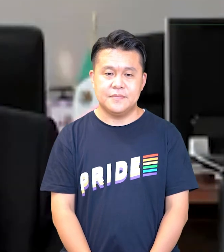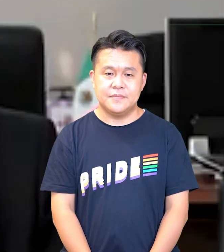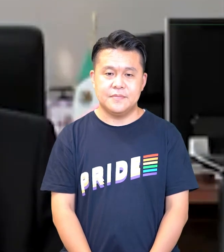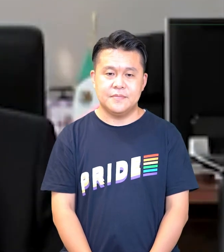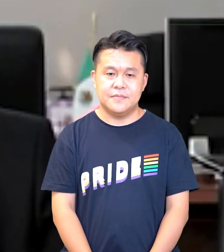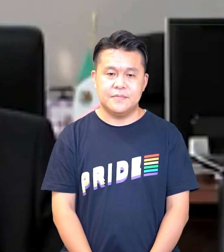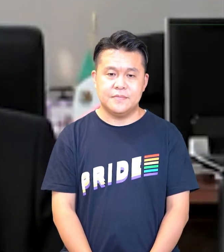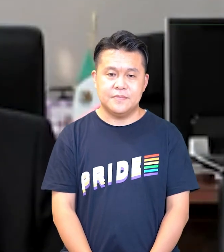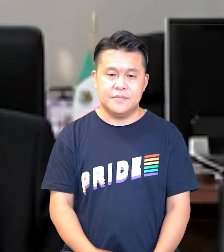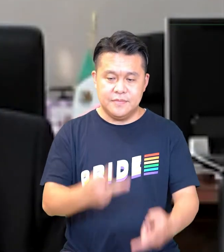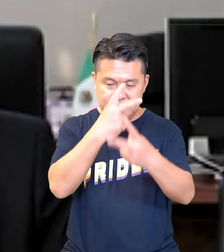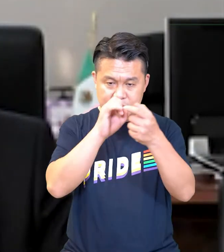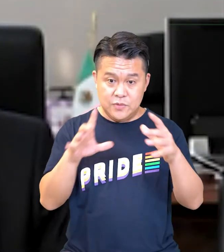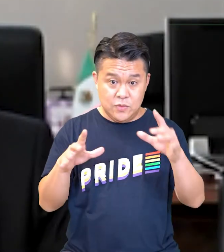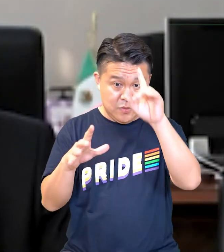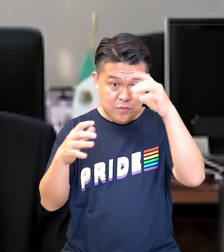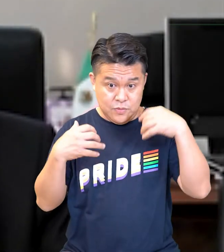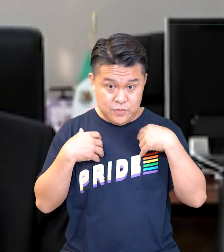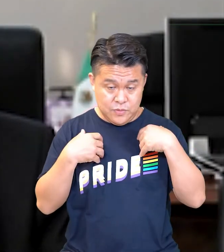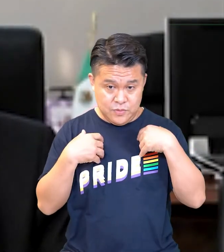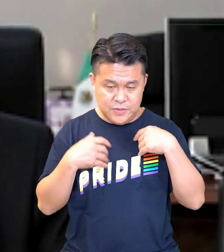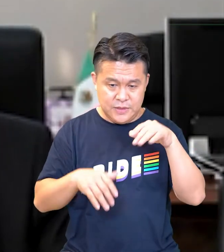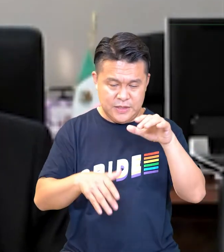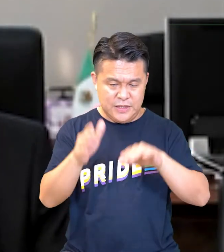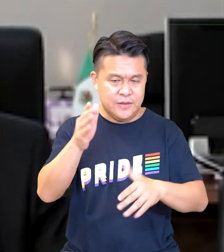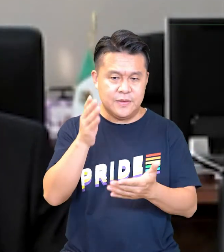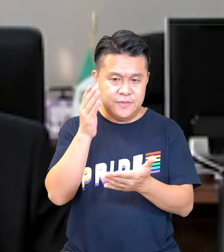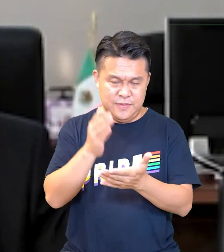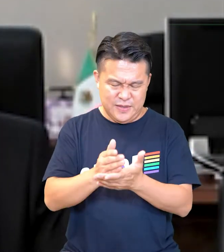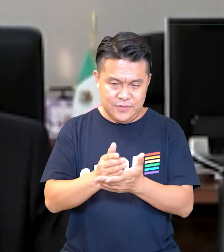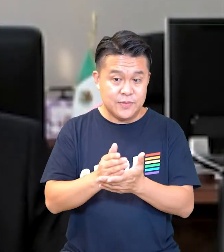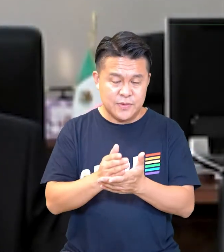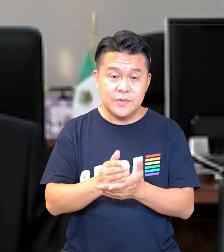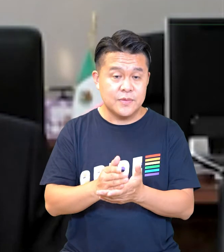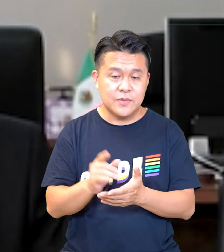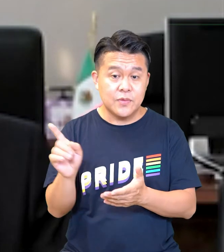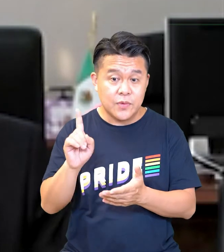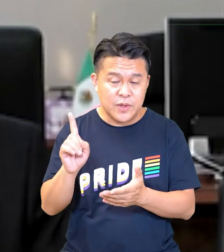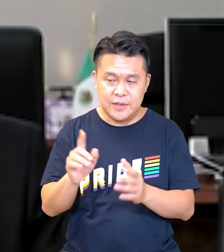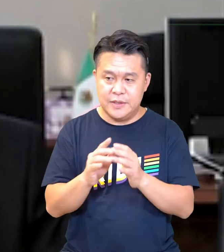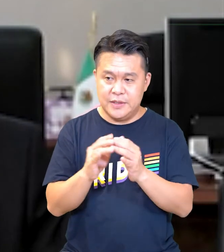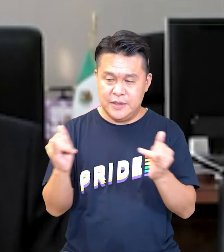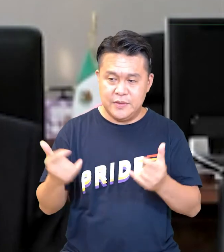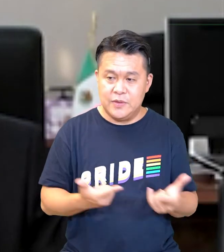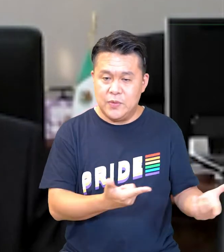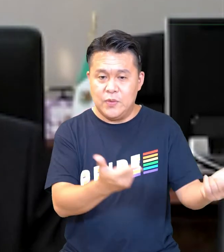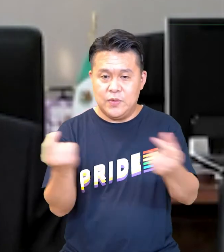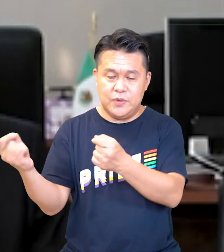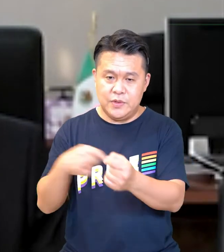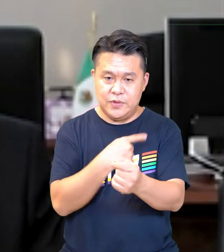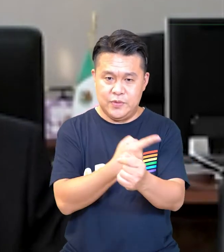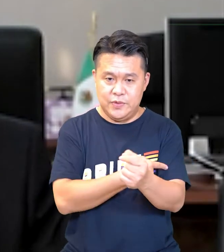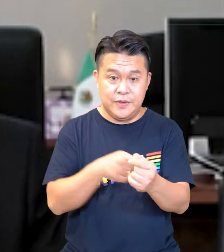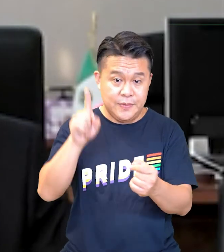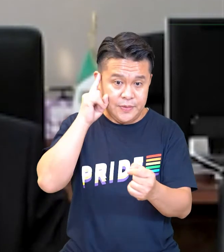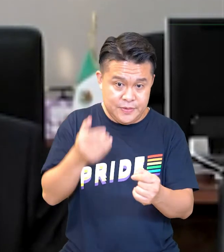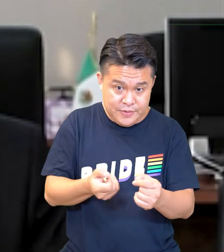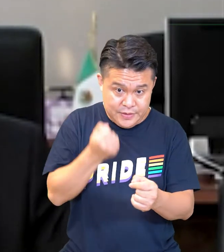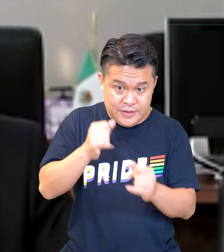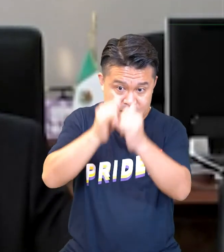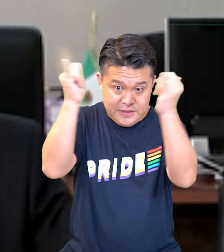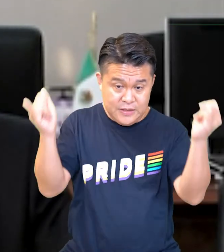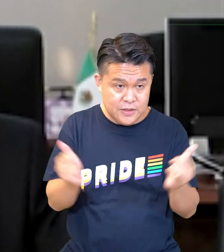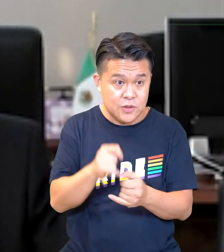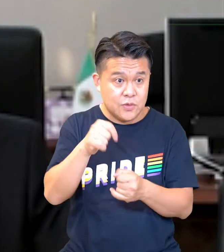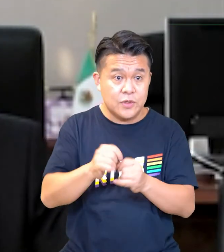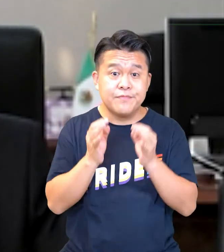Yes, the government of Mexico is committed to achieve a society defined by a non-discrimination